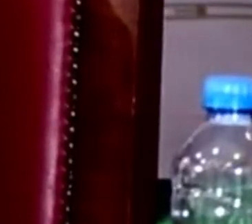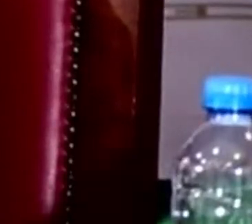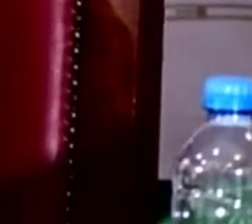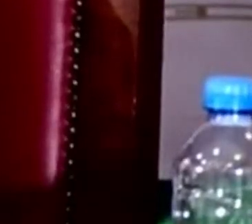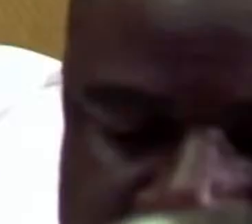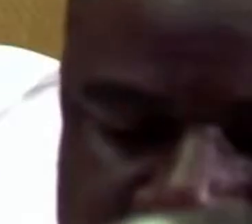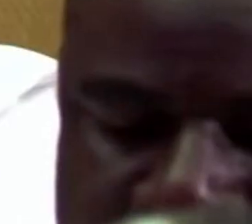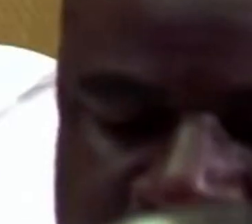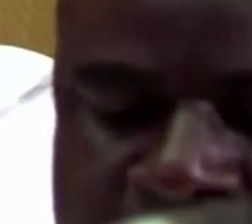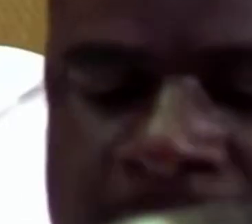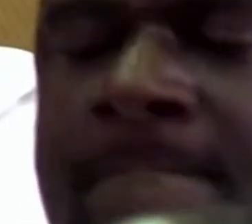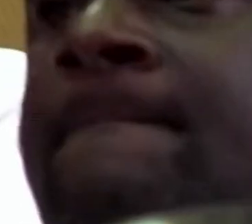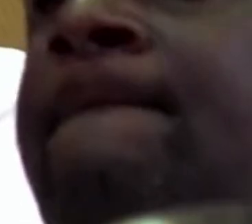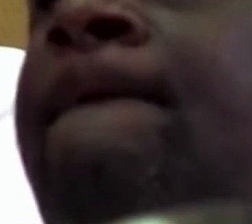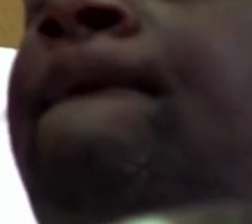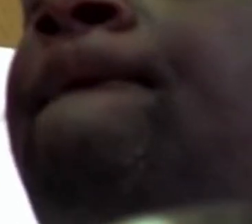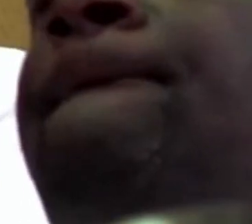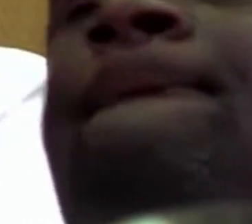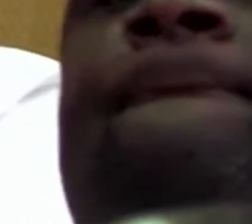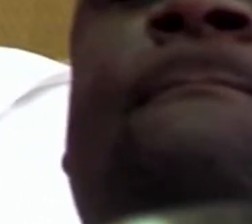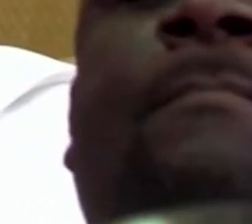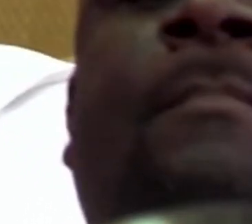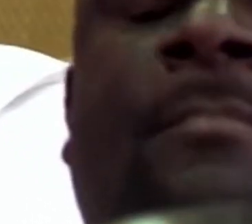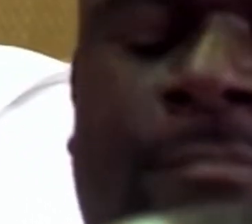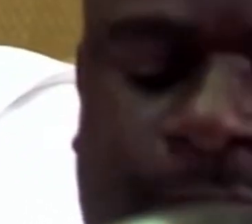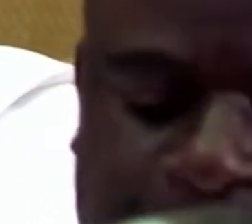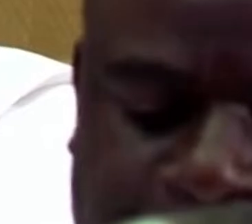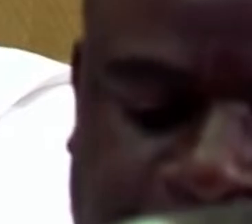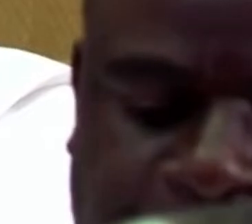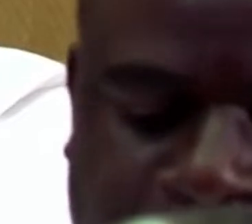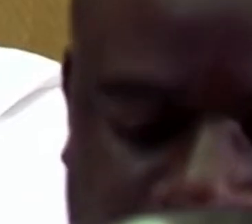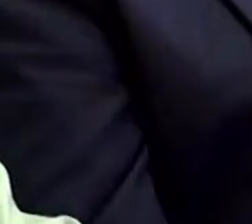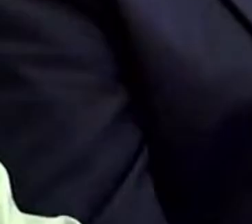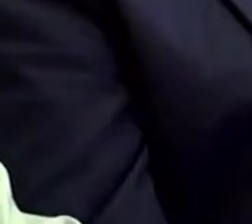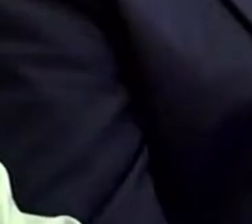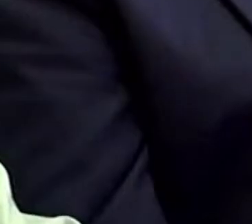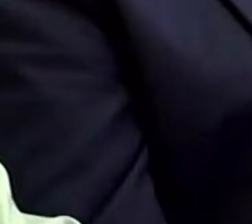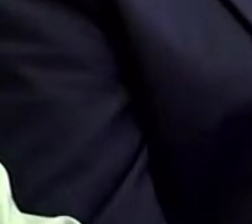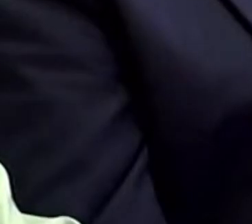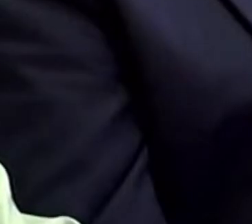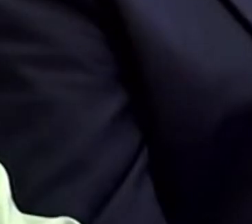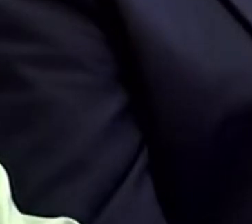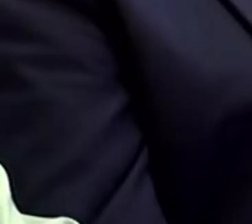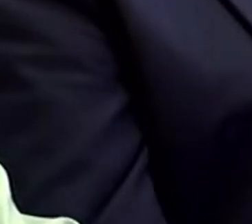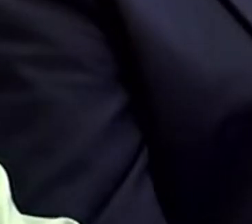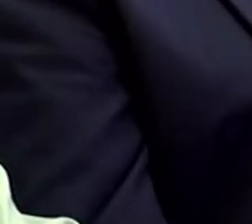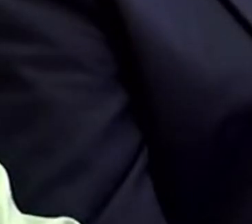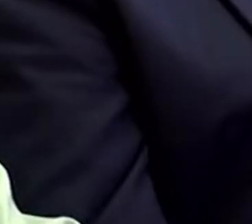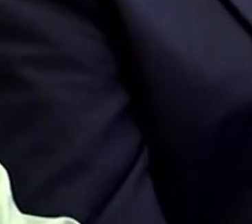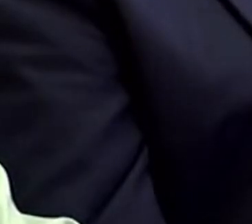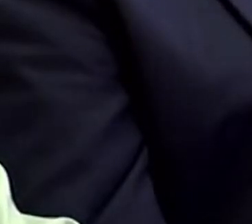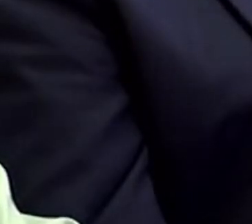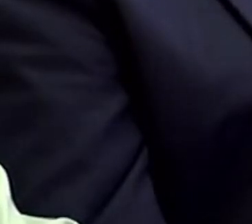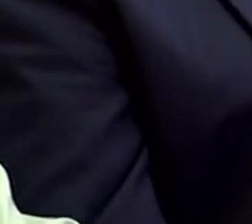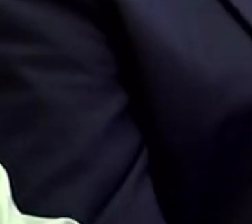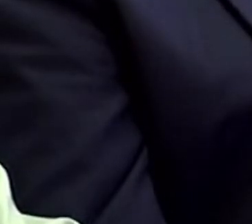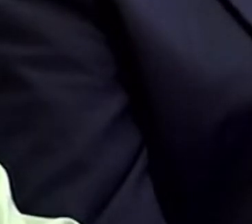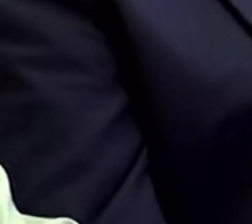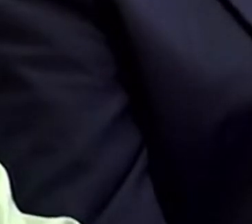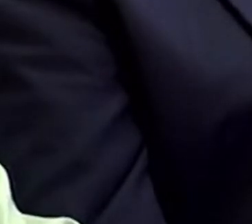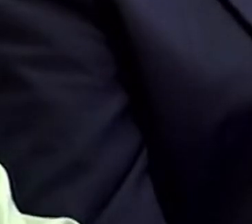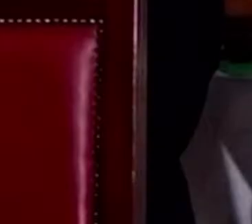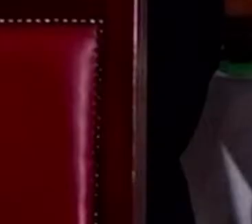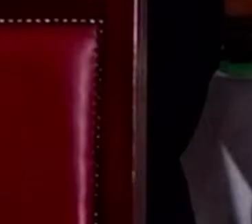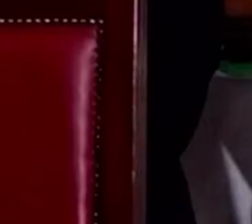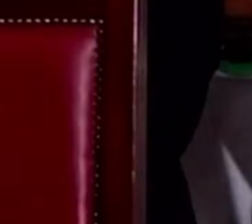MP. In her keynote speech, she noted that the objectives of the 2023 research fair were in line with the National Assembly